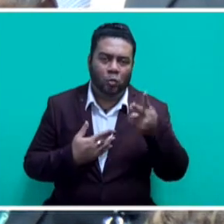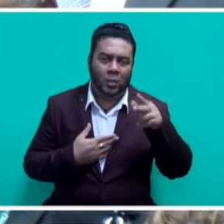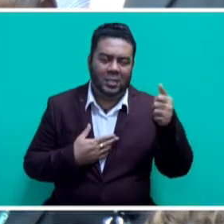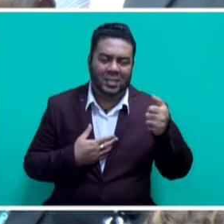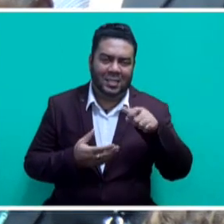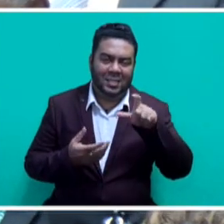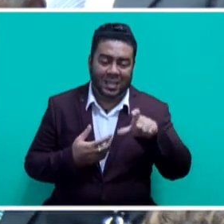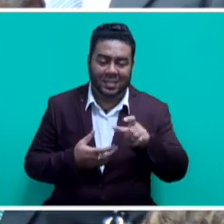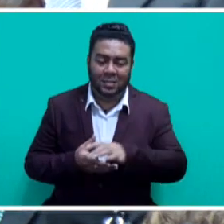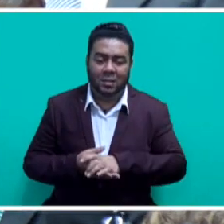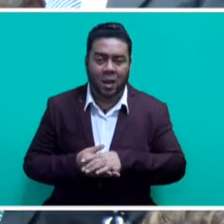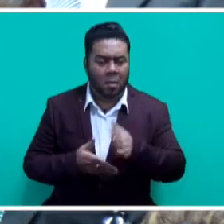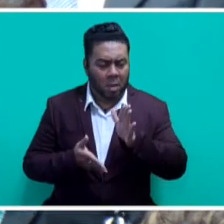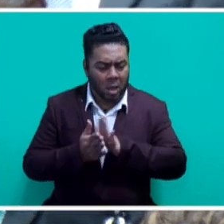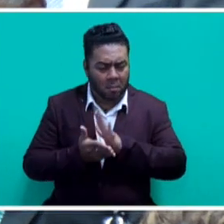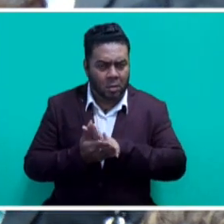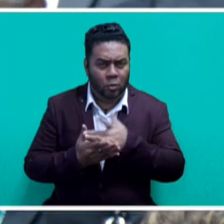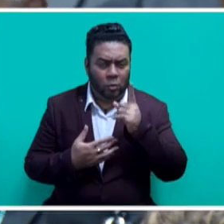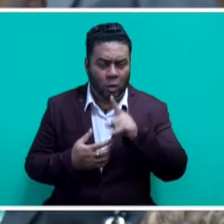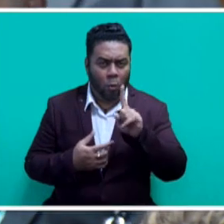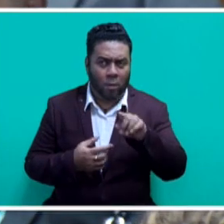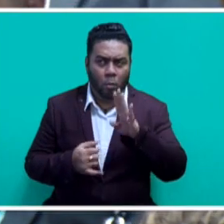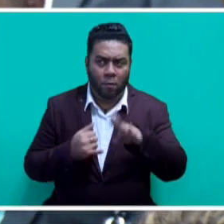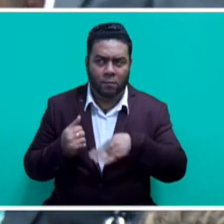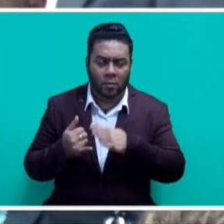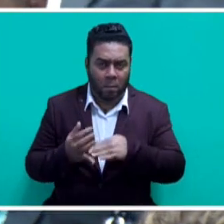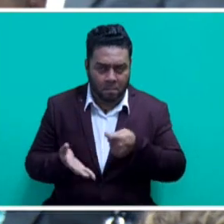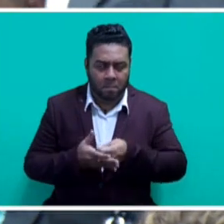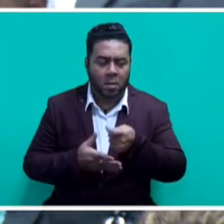I'm pleased to state that there's still one more final cane payment to come.